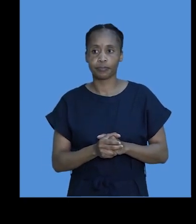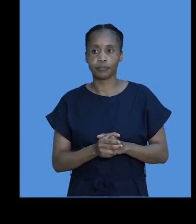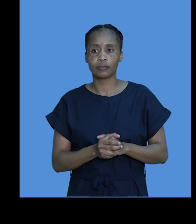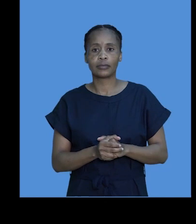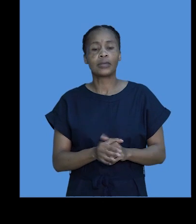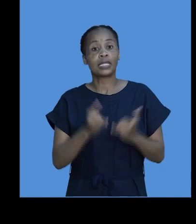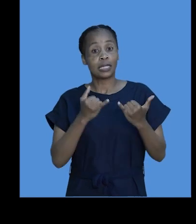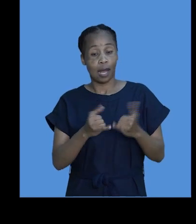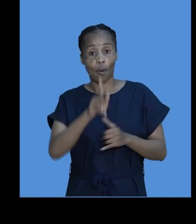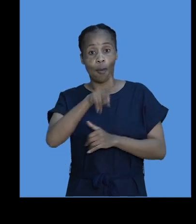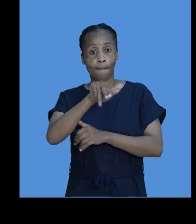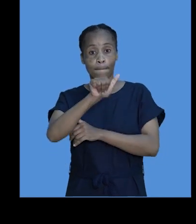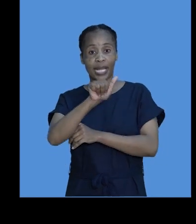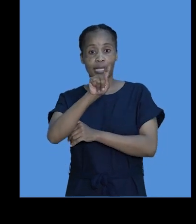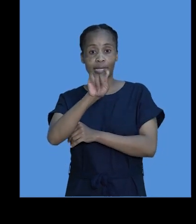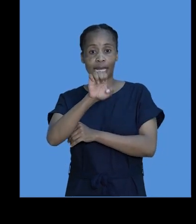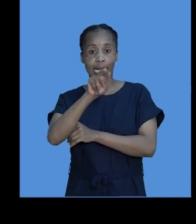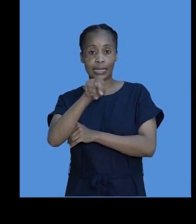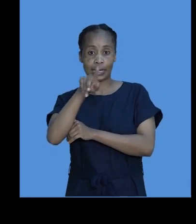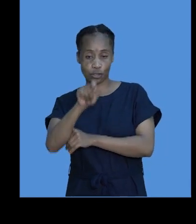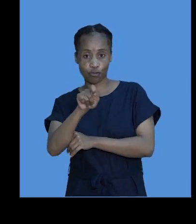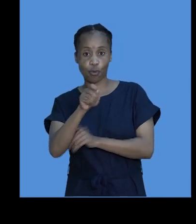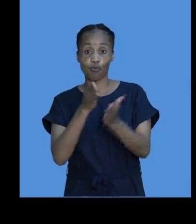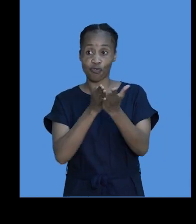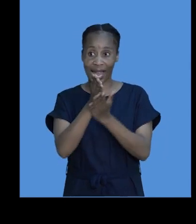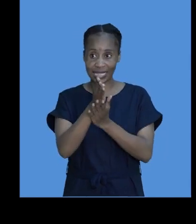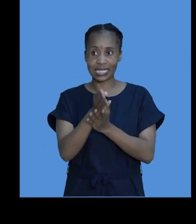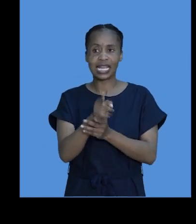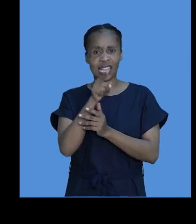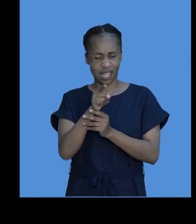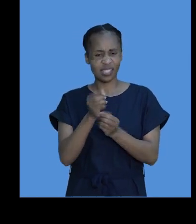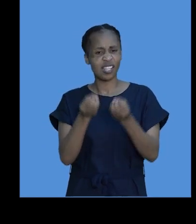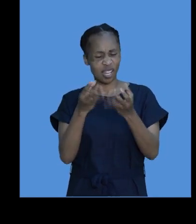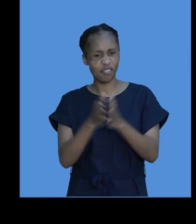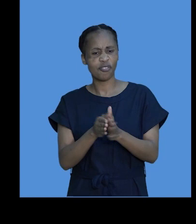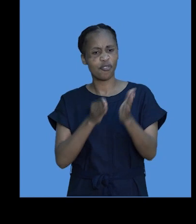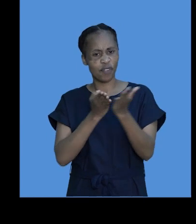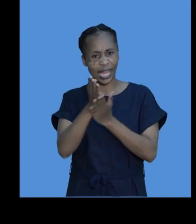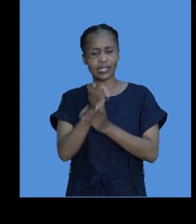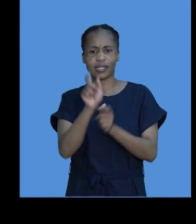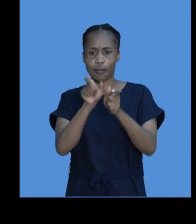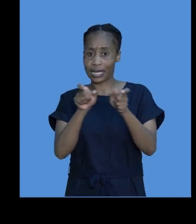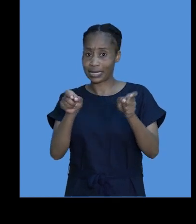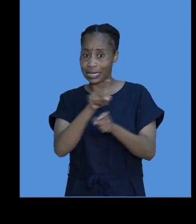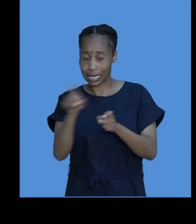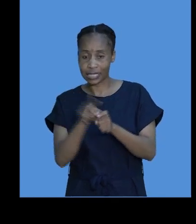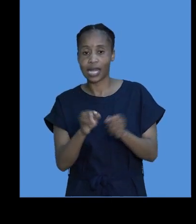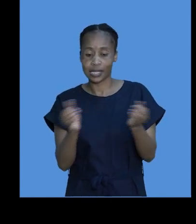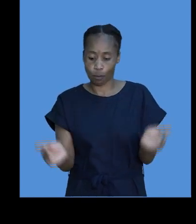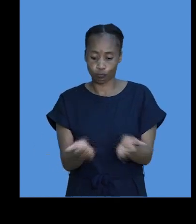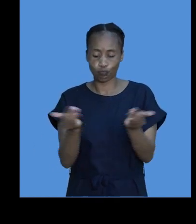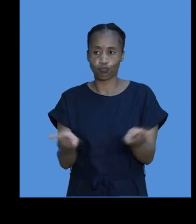Patent rights give patent holders exclusive rights to produce products, and this stimulates innovation